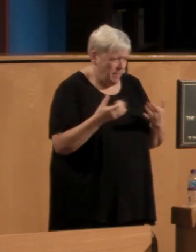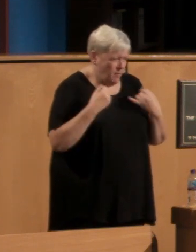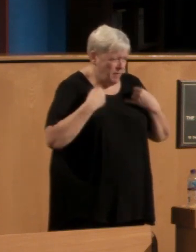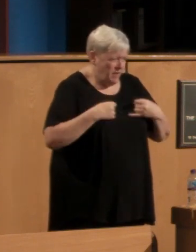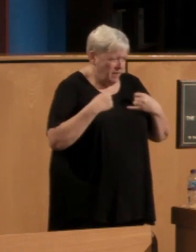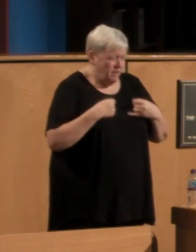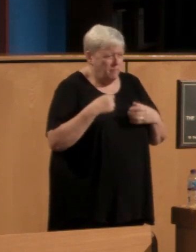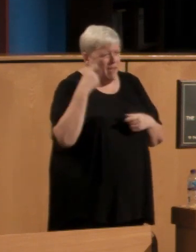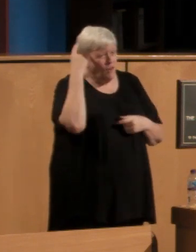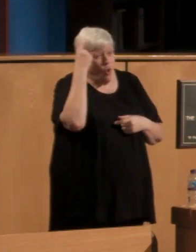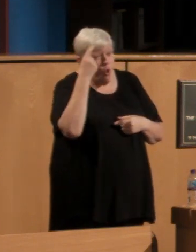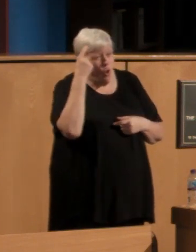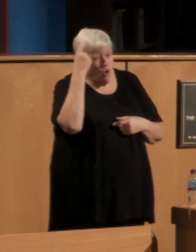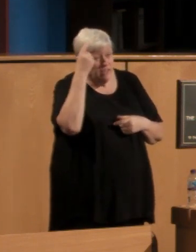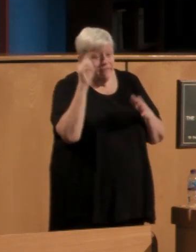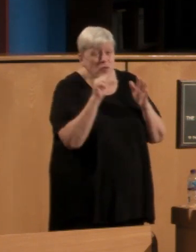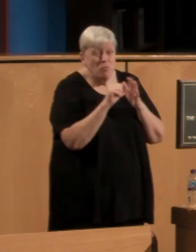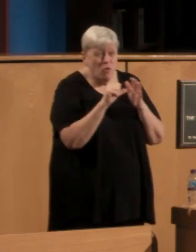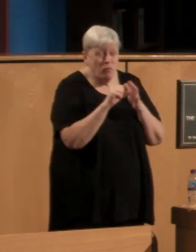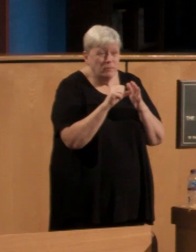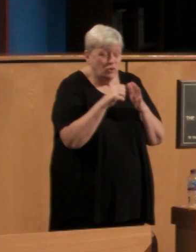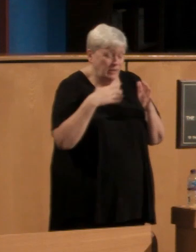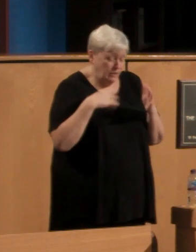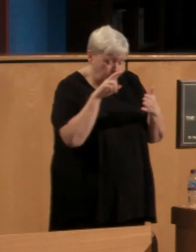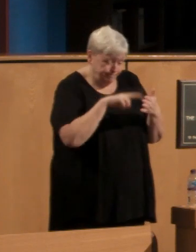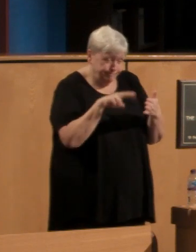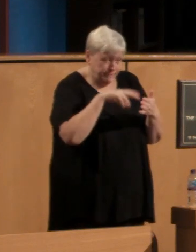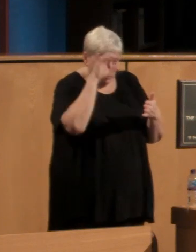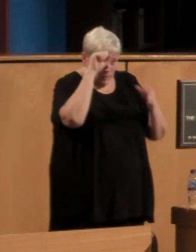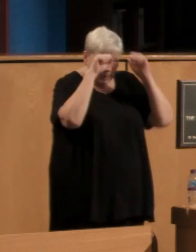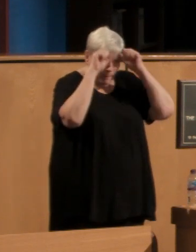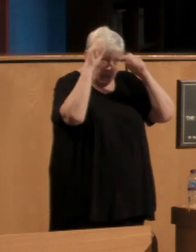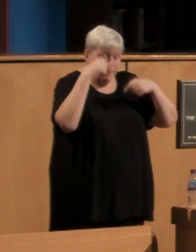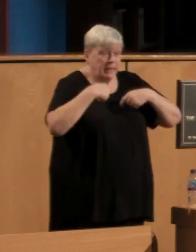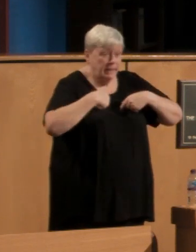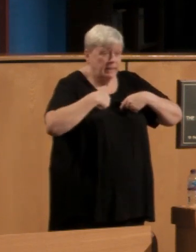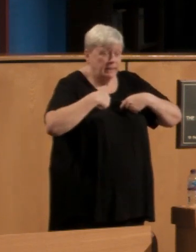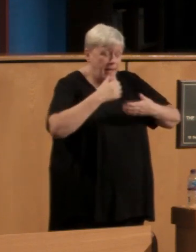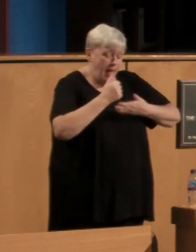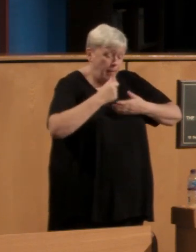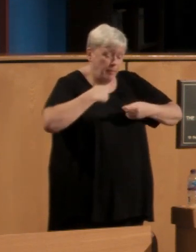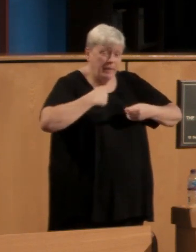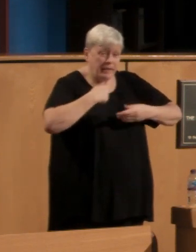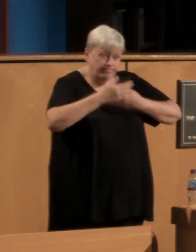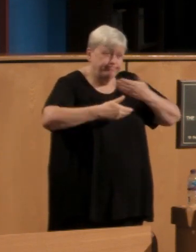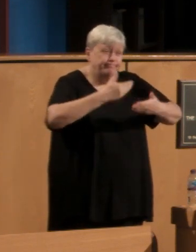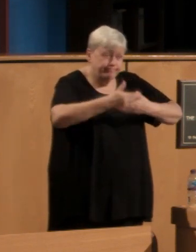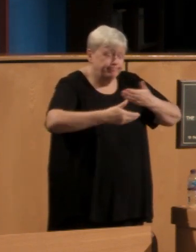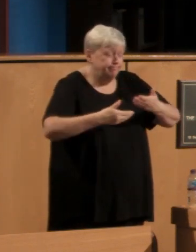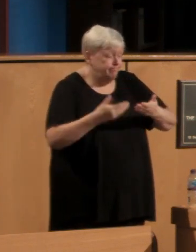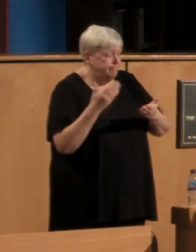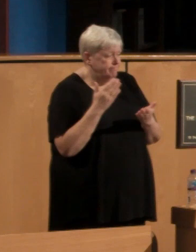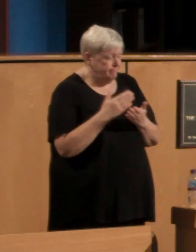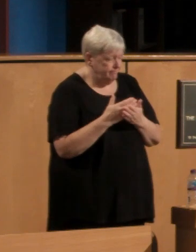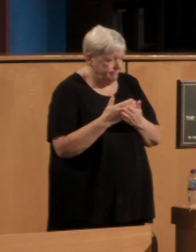cognitive difficulties, usually called fibrofog. So I've got notes just to kind of help me keep me on track in case I lose my